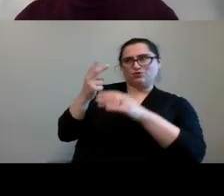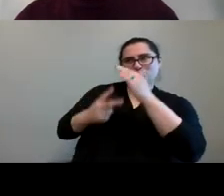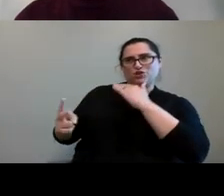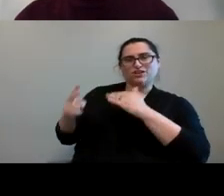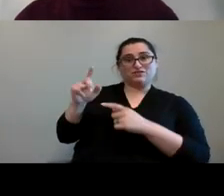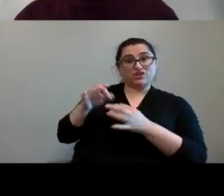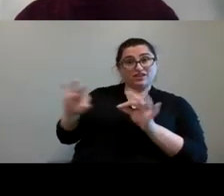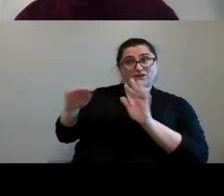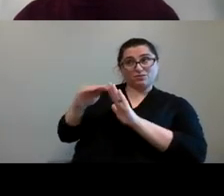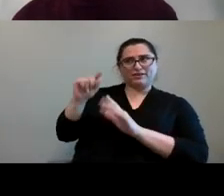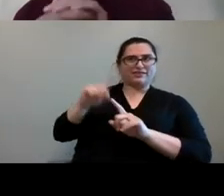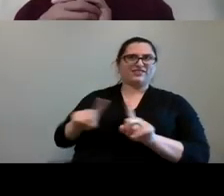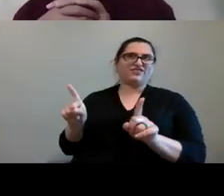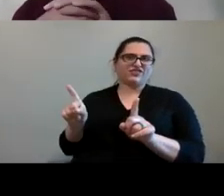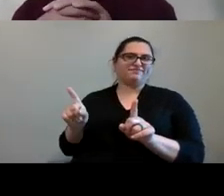cases.